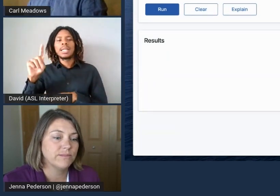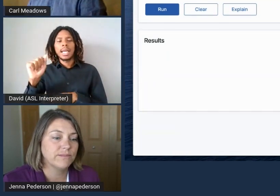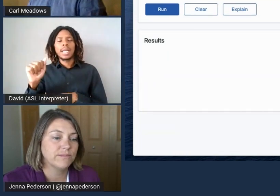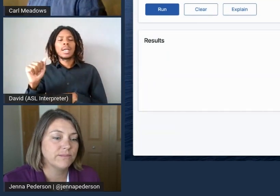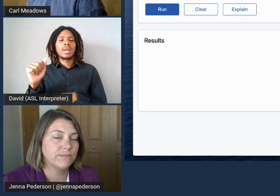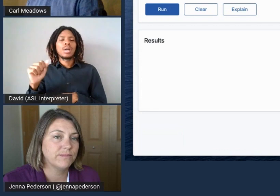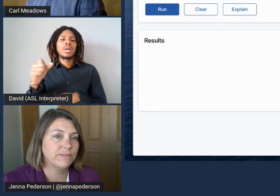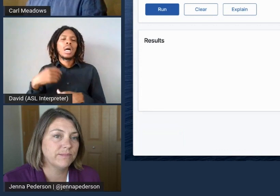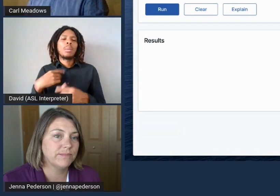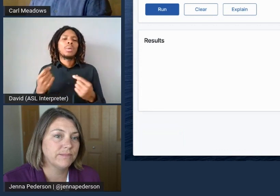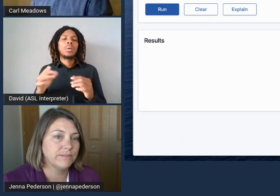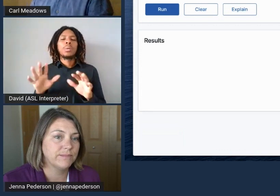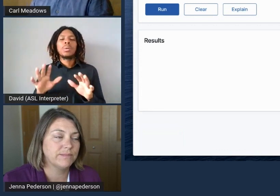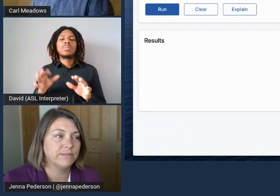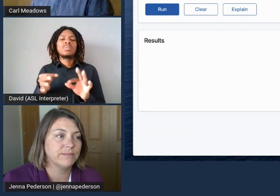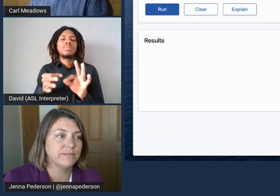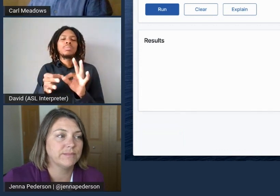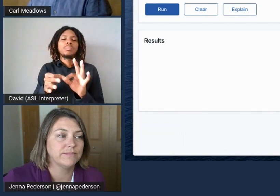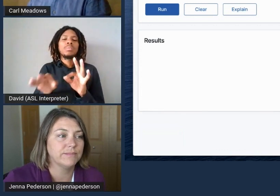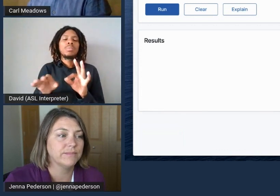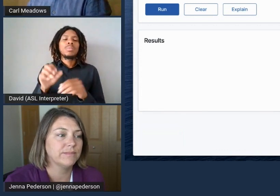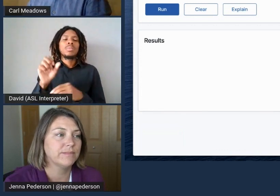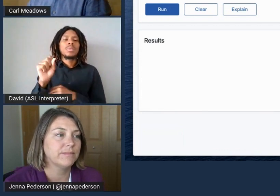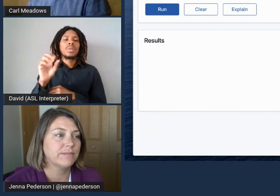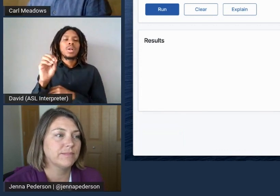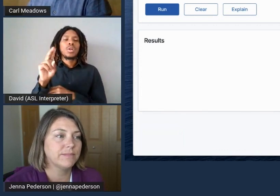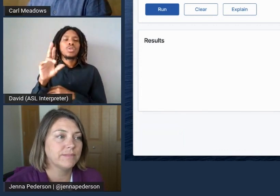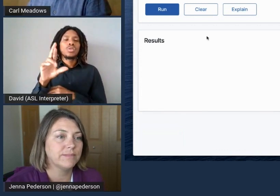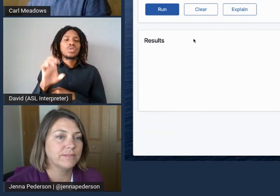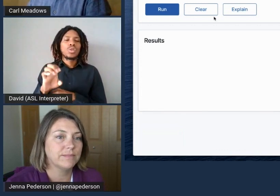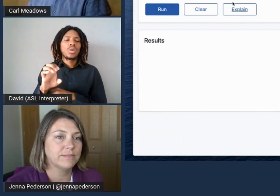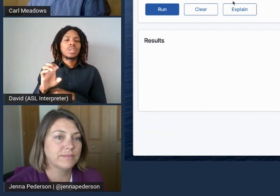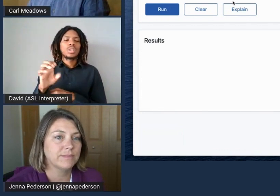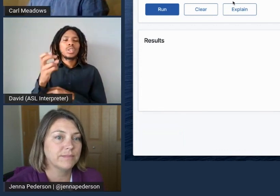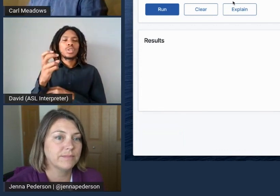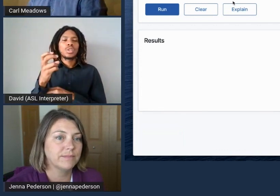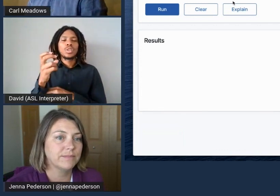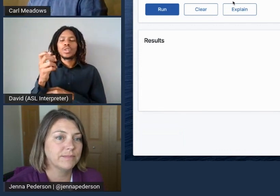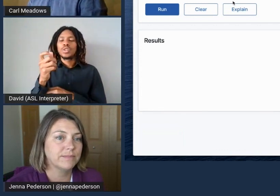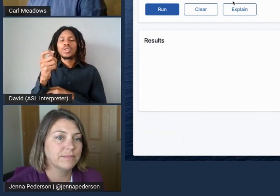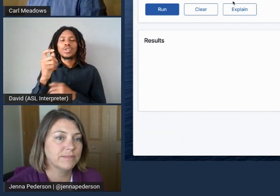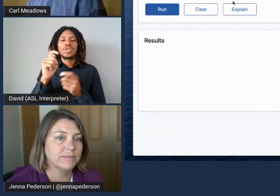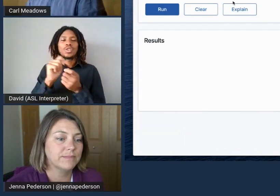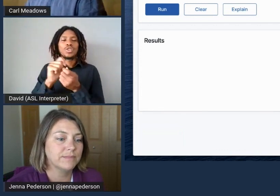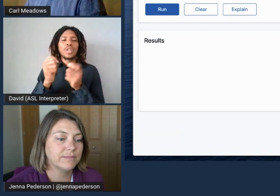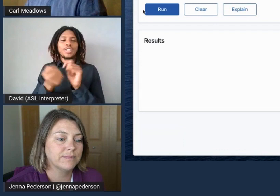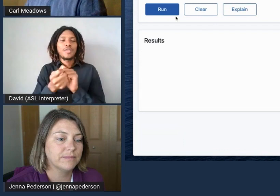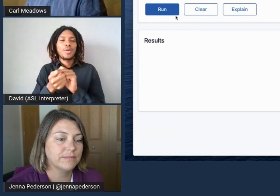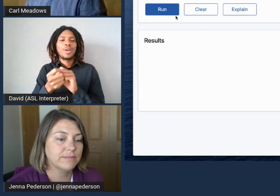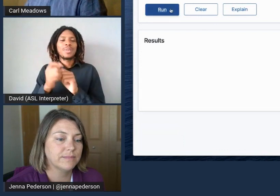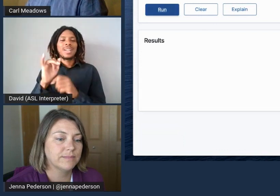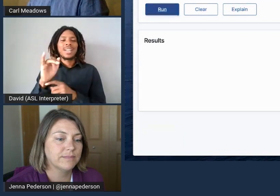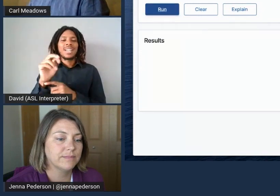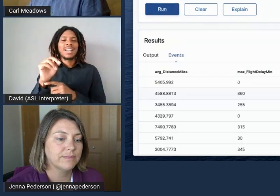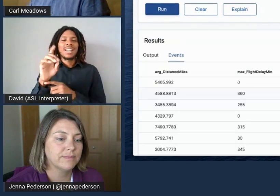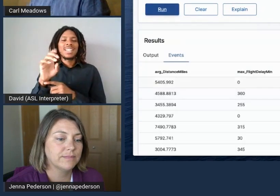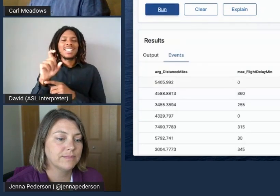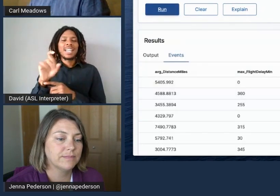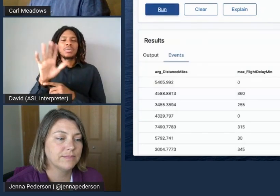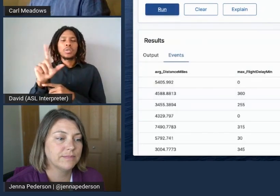to do just super simple, source, transform, index, and head 20. I run